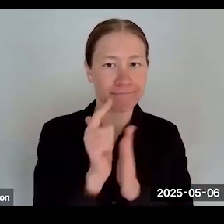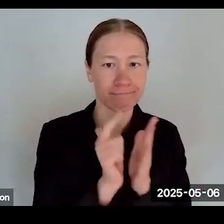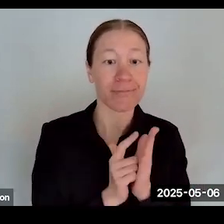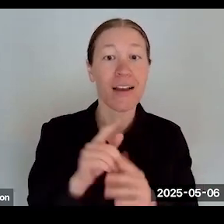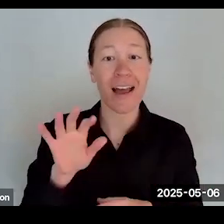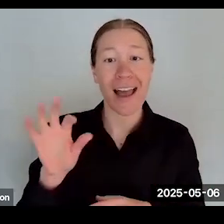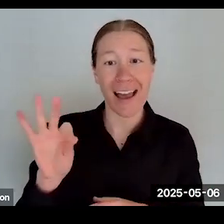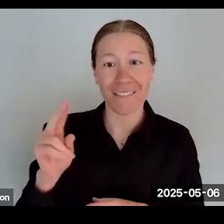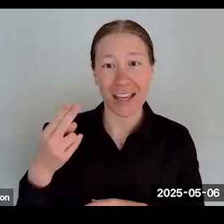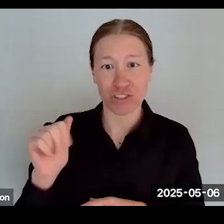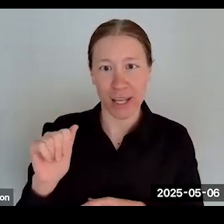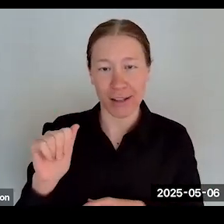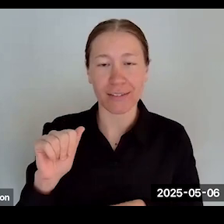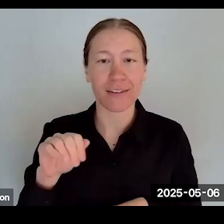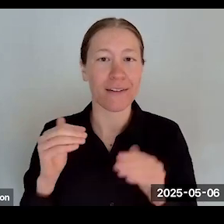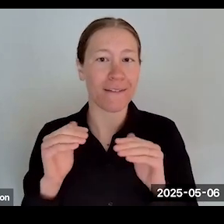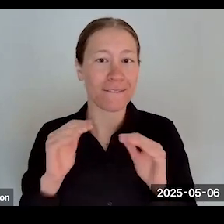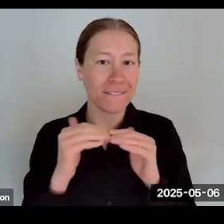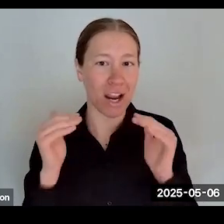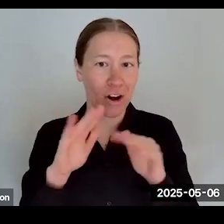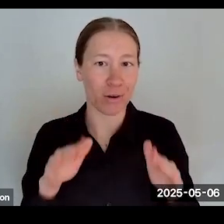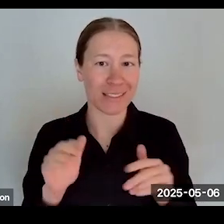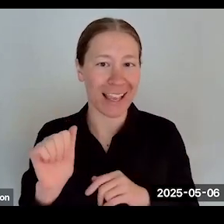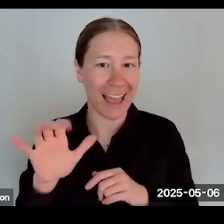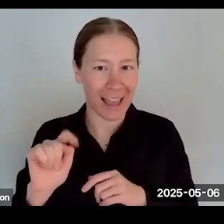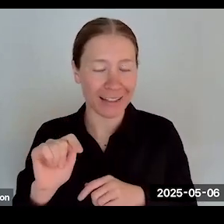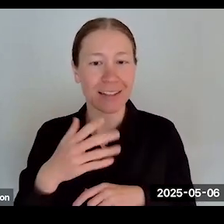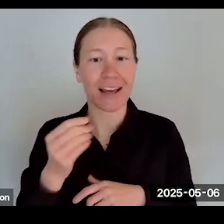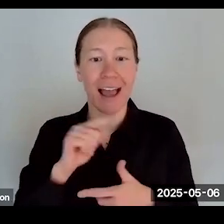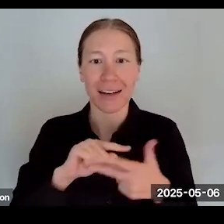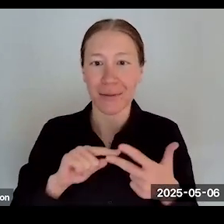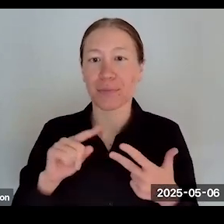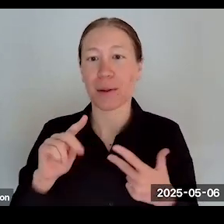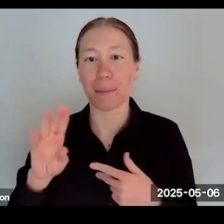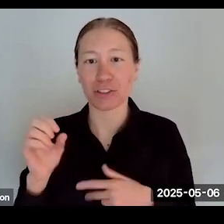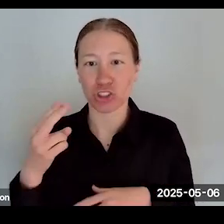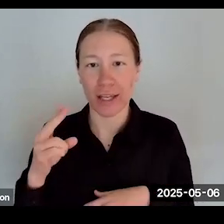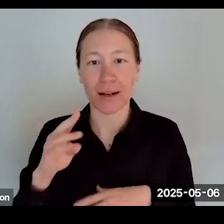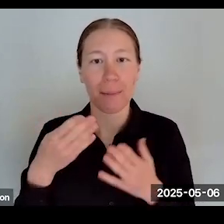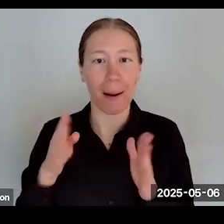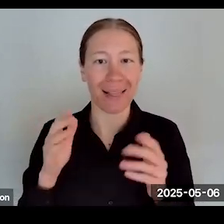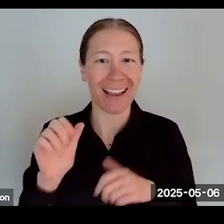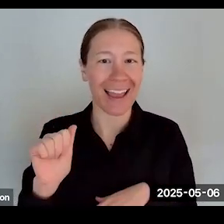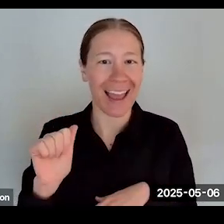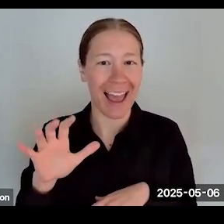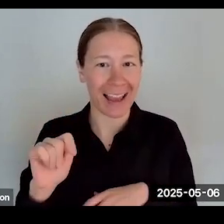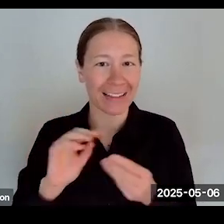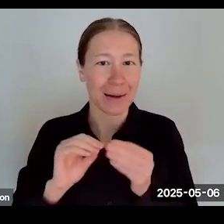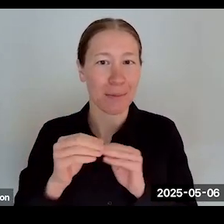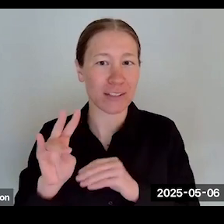the Rehabilitation Act of 1973, and Michigan Public Act 75 of 2022.